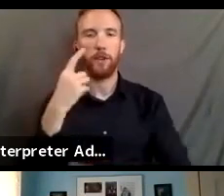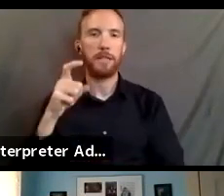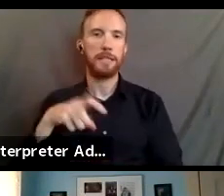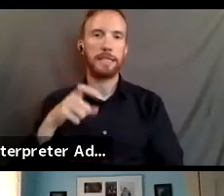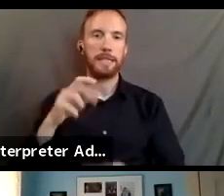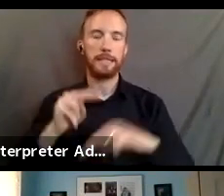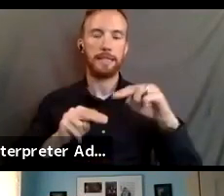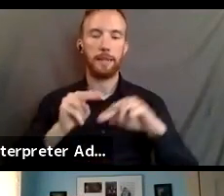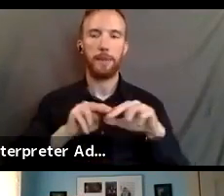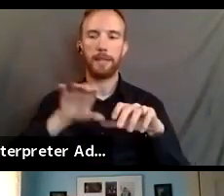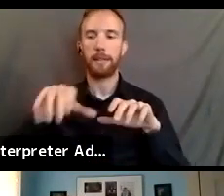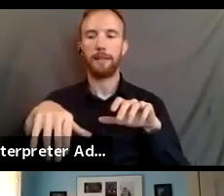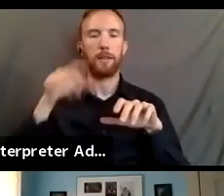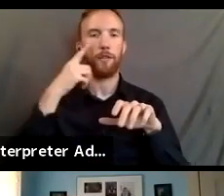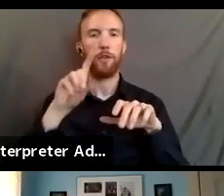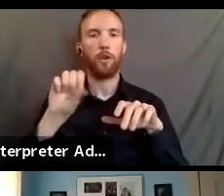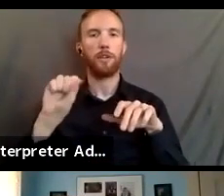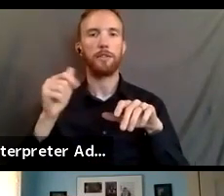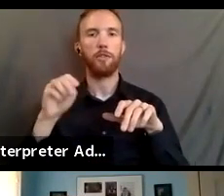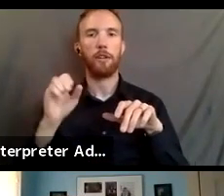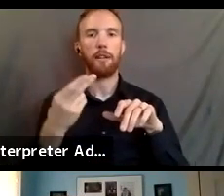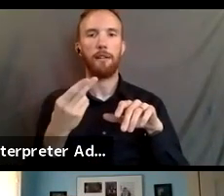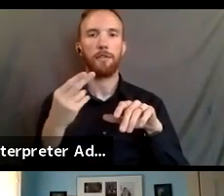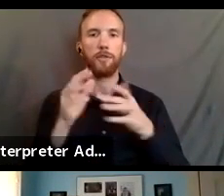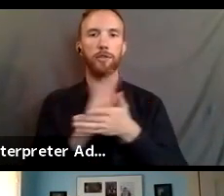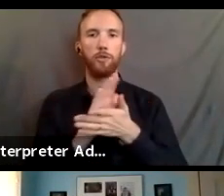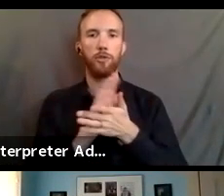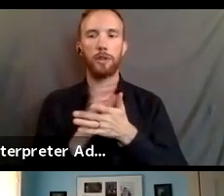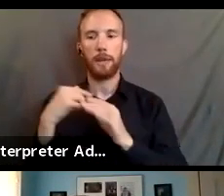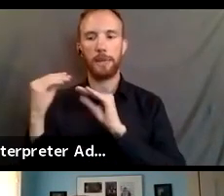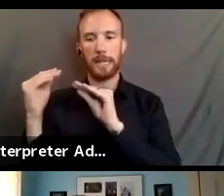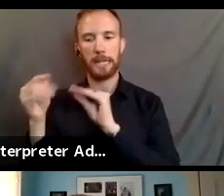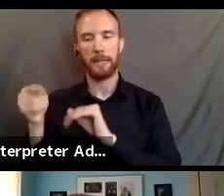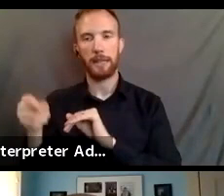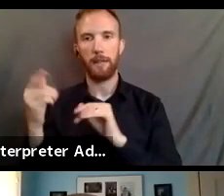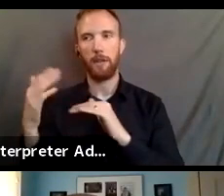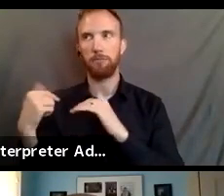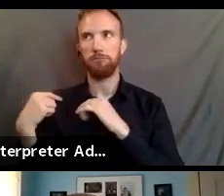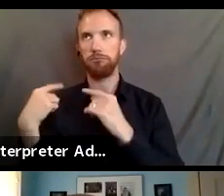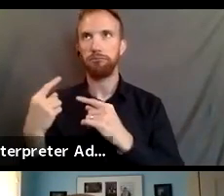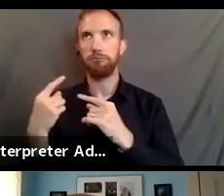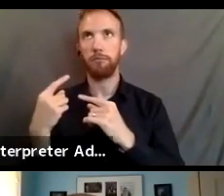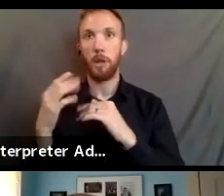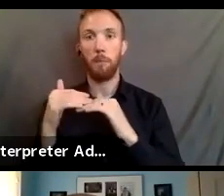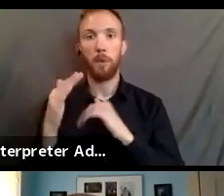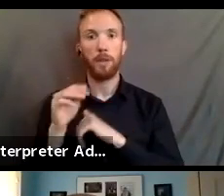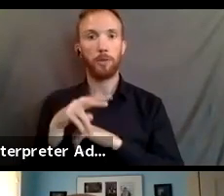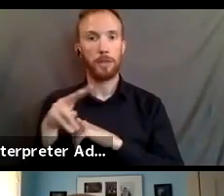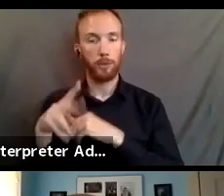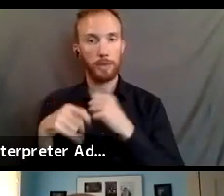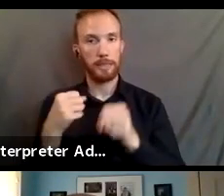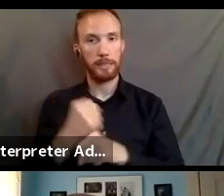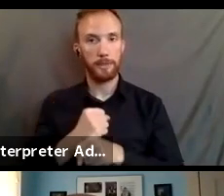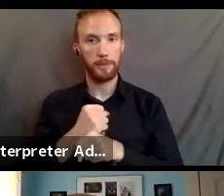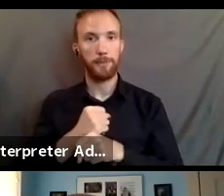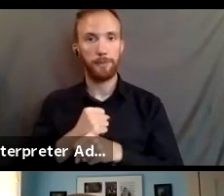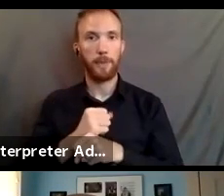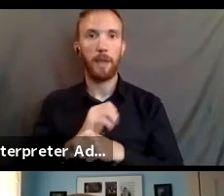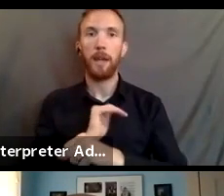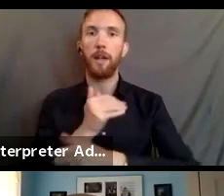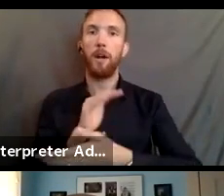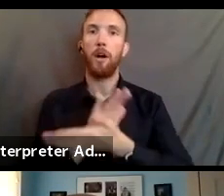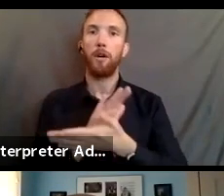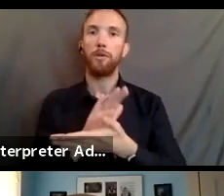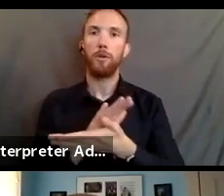space for sagan ash school i have been teaching at saganesh school for over 22 years and our school has never